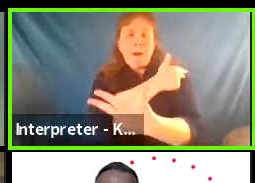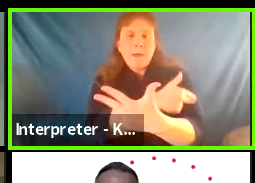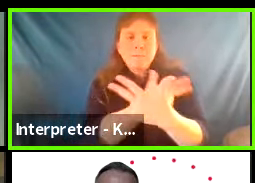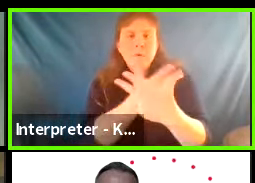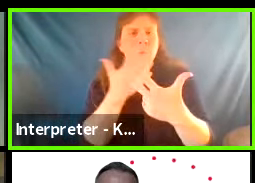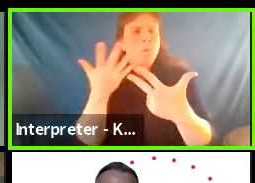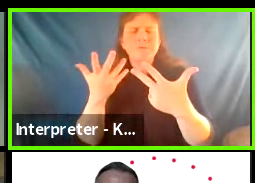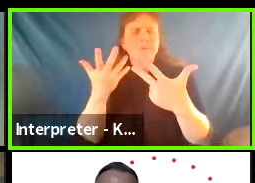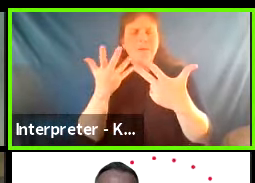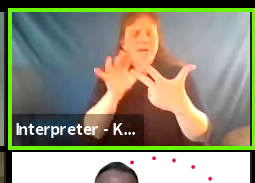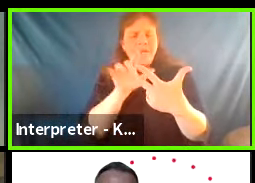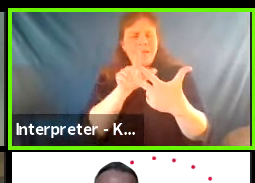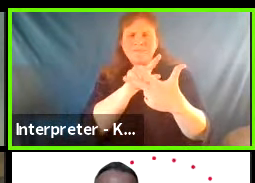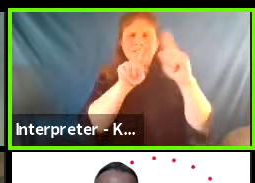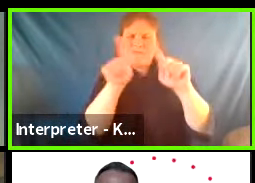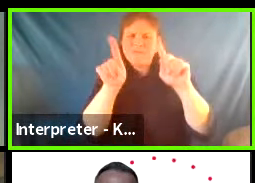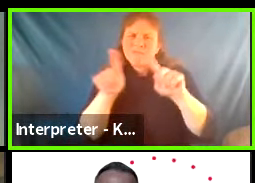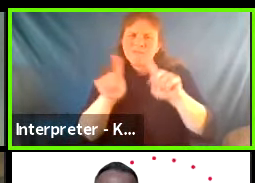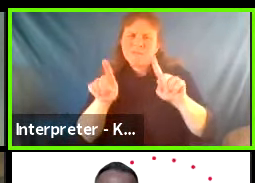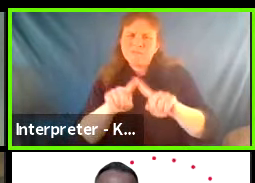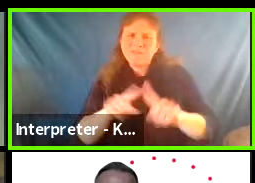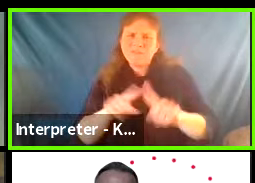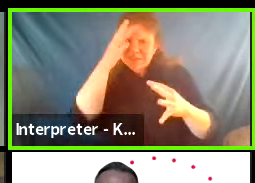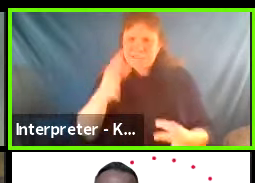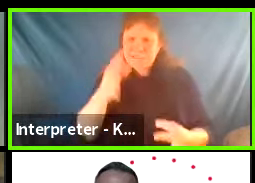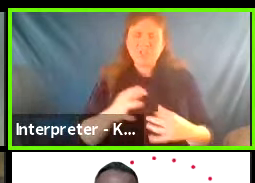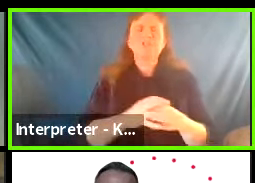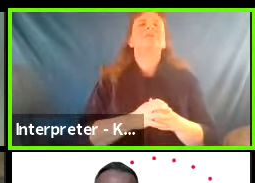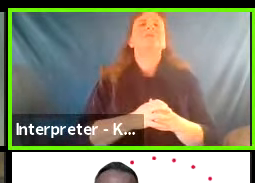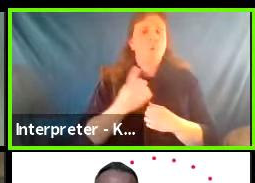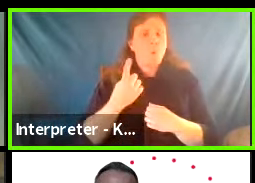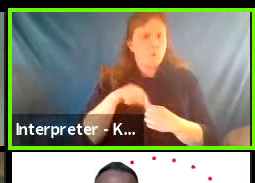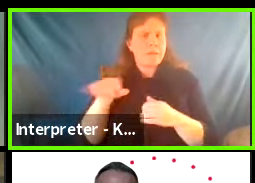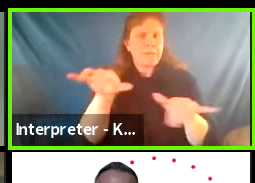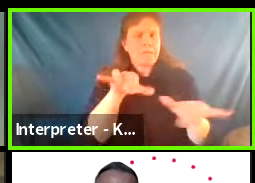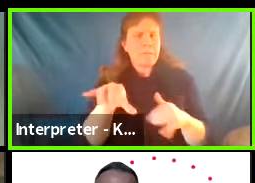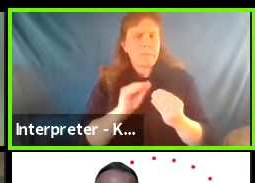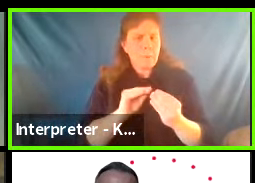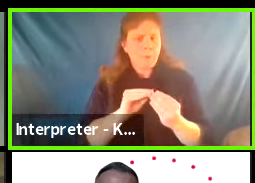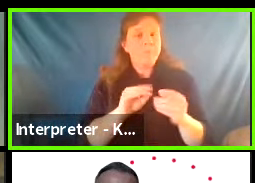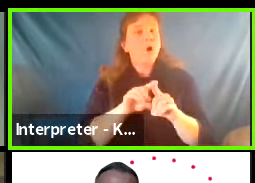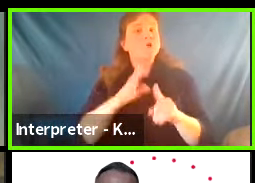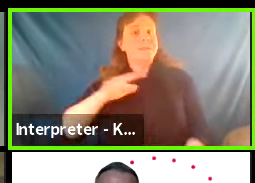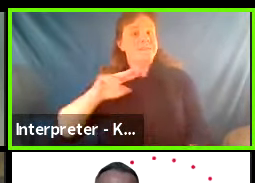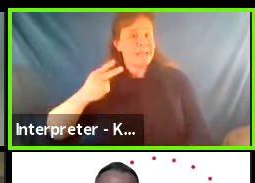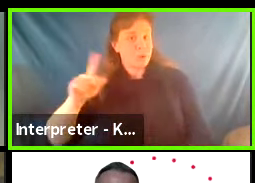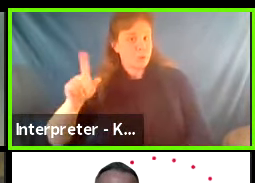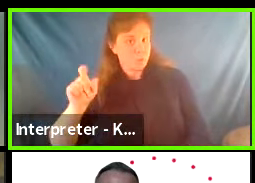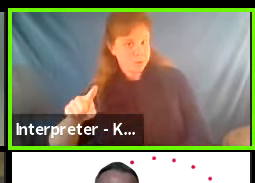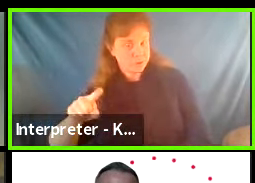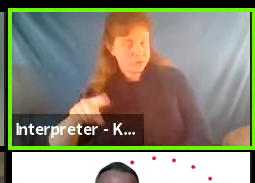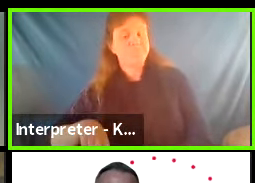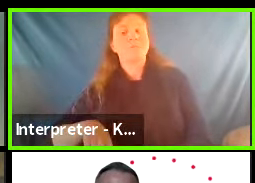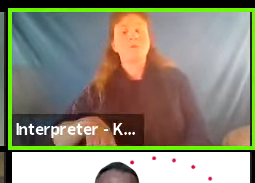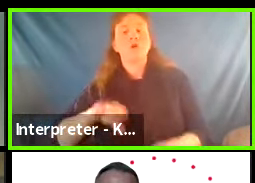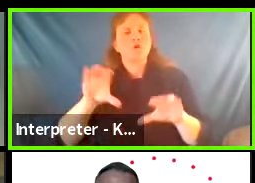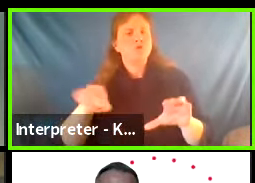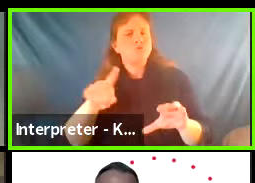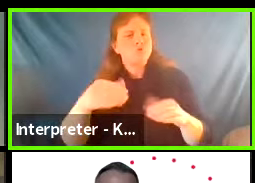this. And then my other question is just, do you have the data to actually know